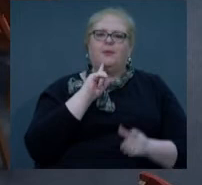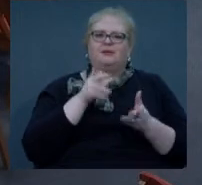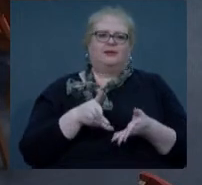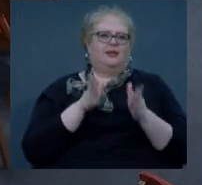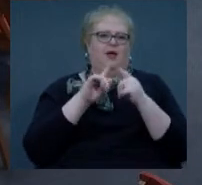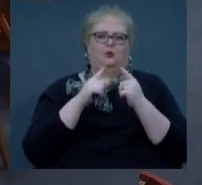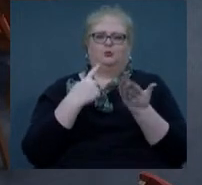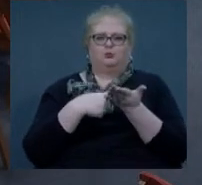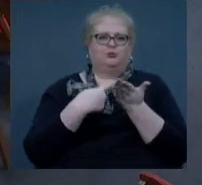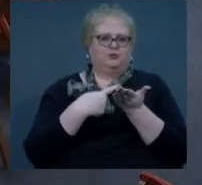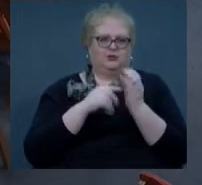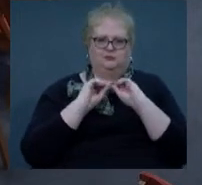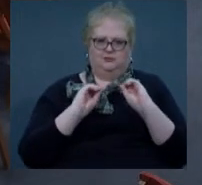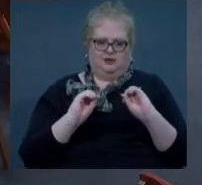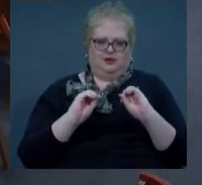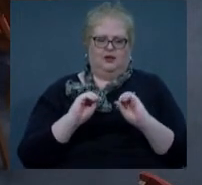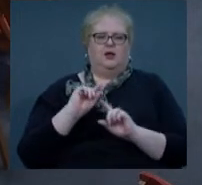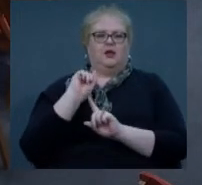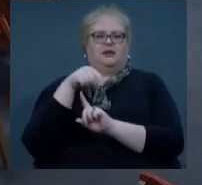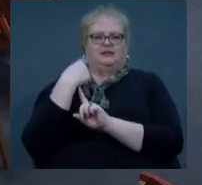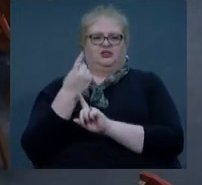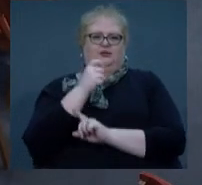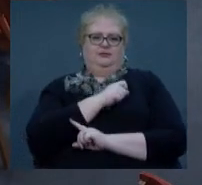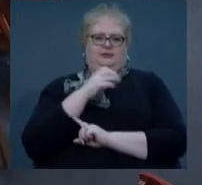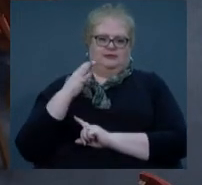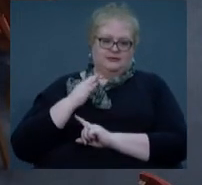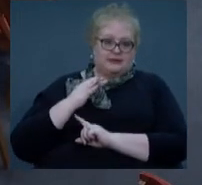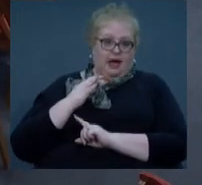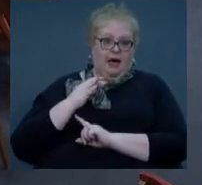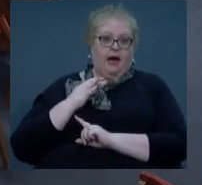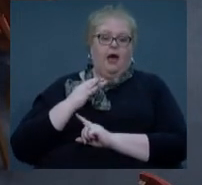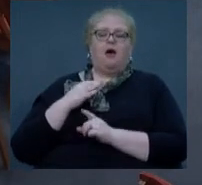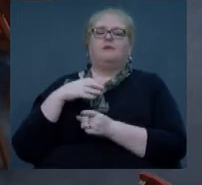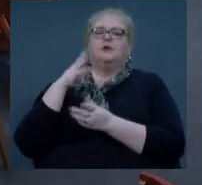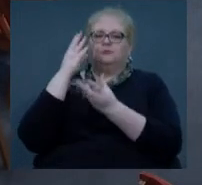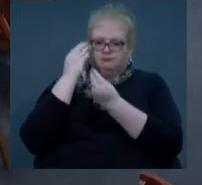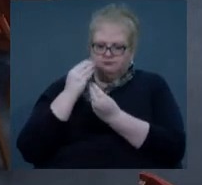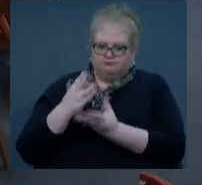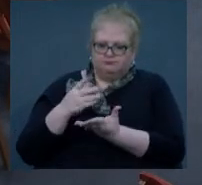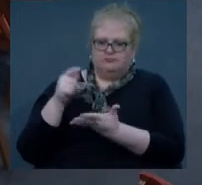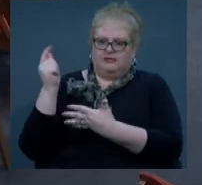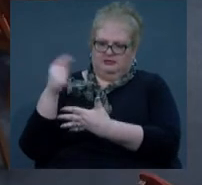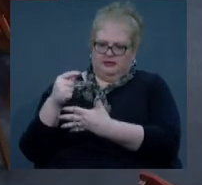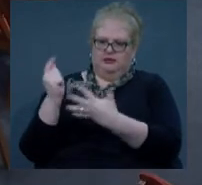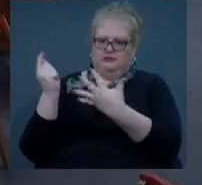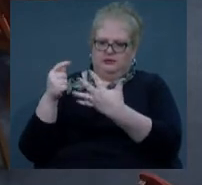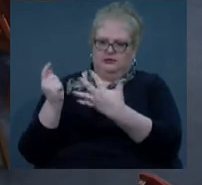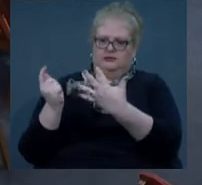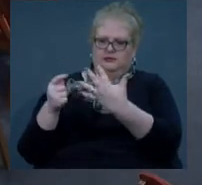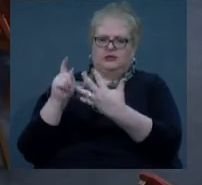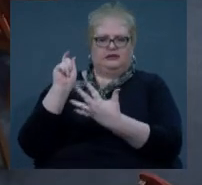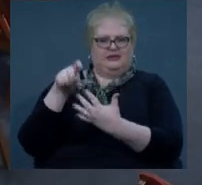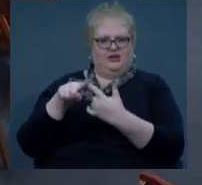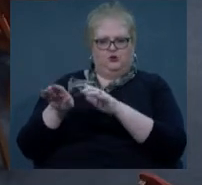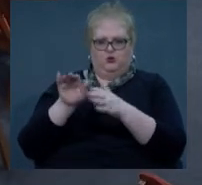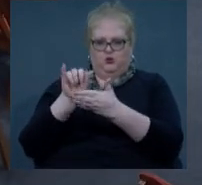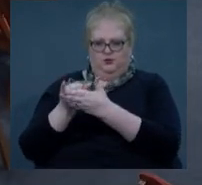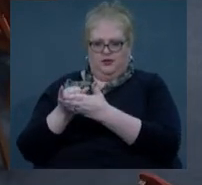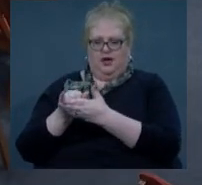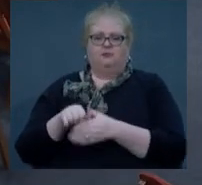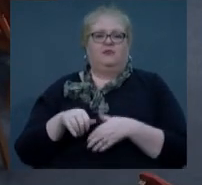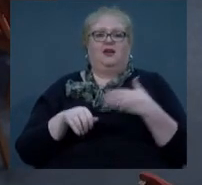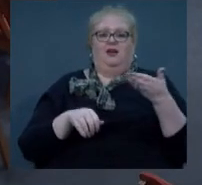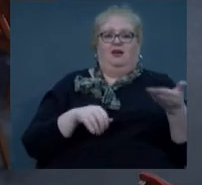applicant sees the commissioners there and they're saying, you need to do this and you need to do that, and in the presence of